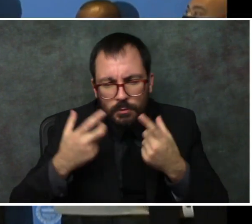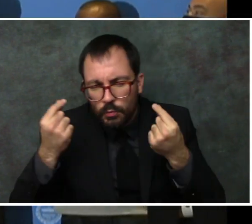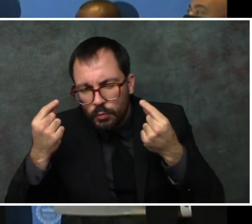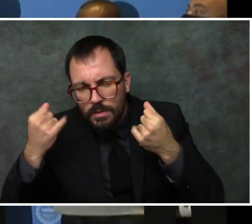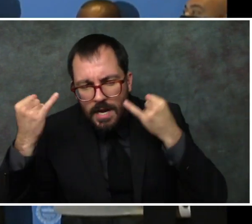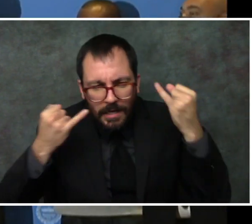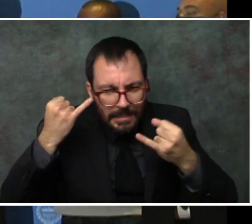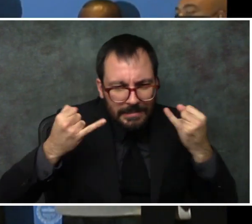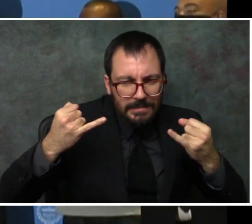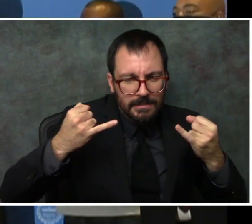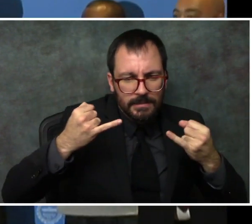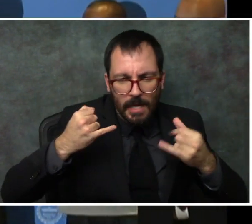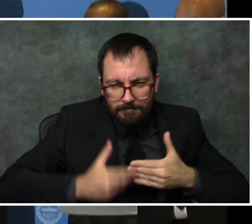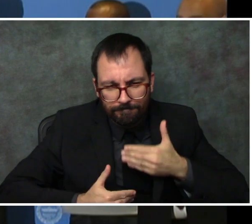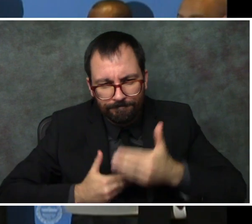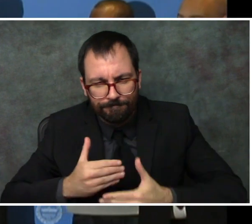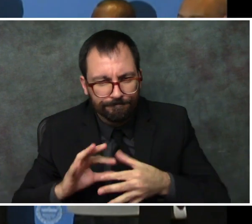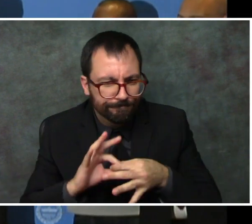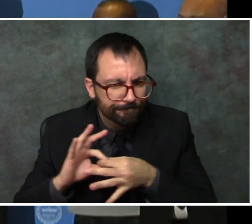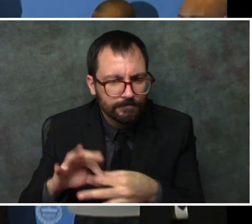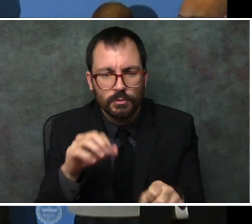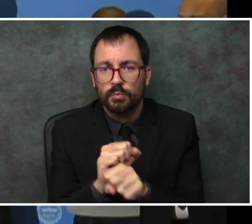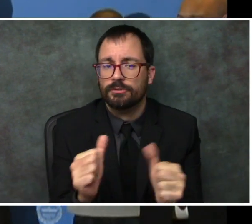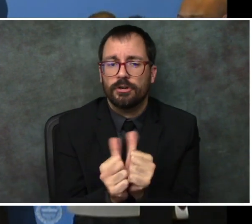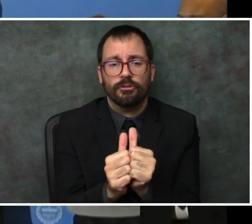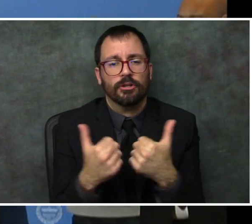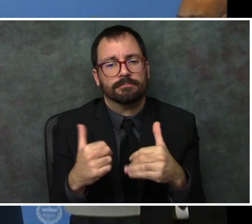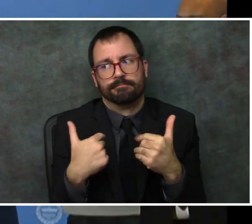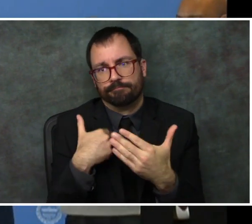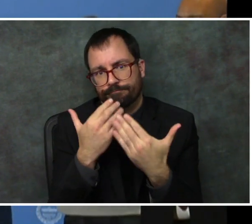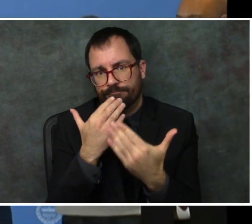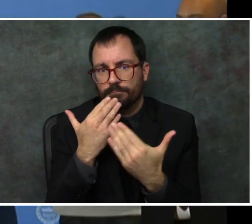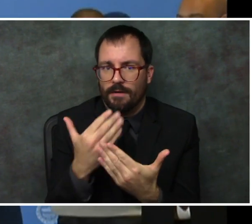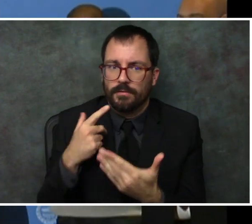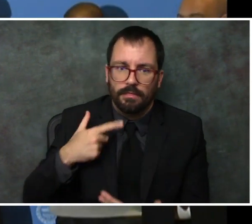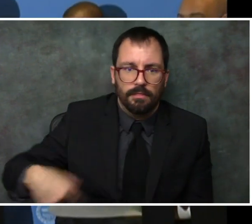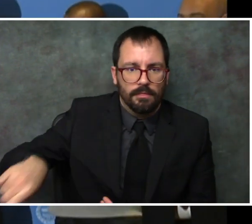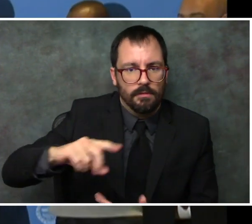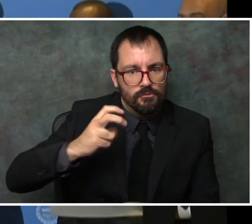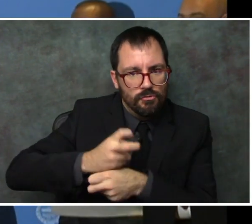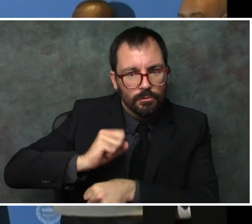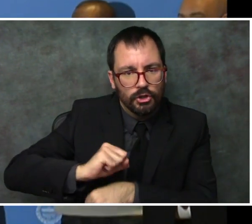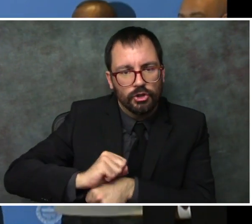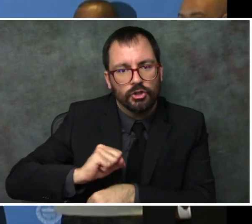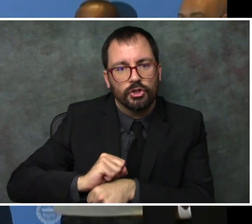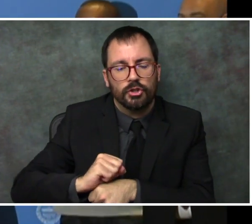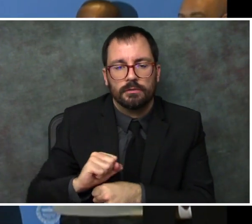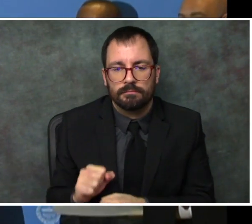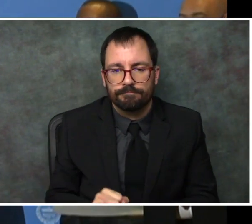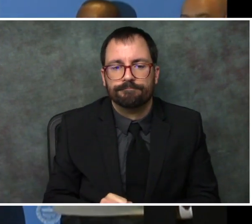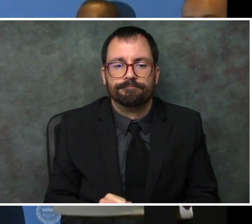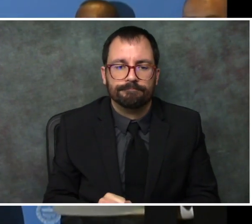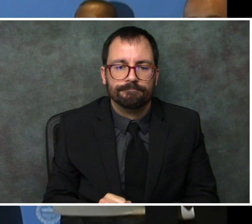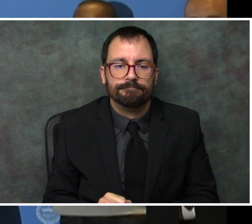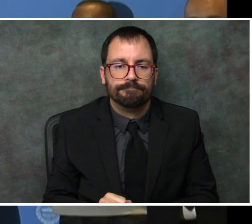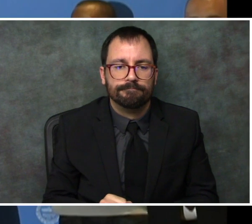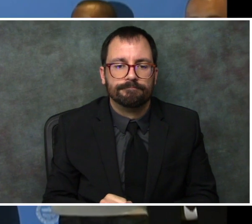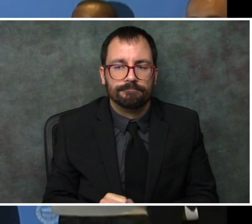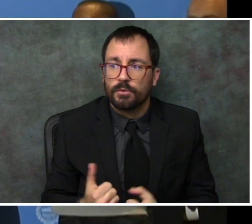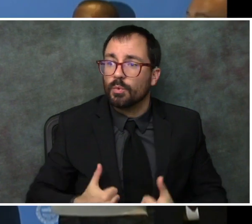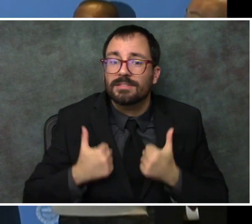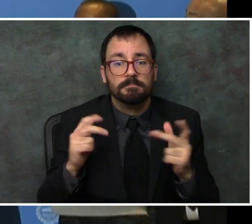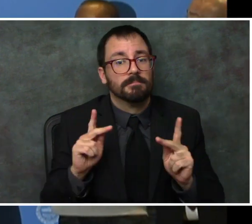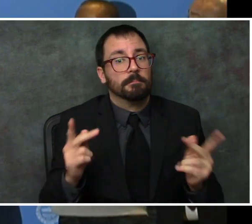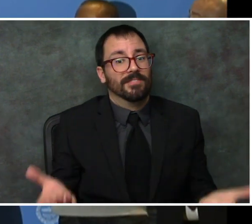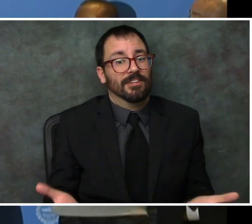grateful I am and we are as a city for the incredible work that each and every one of you have done on behalf of the residents in the police department and all of us in